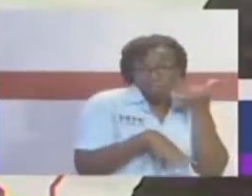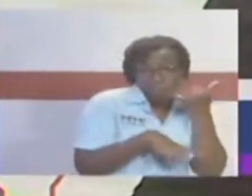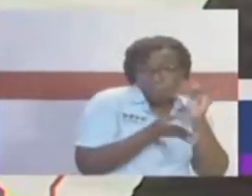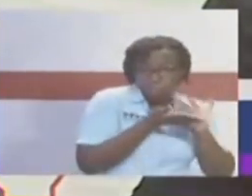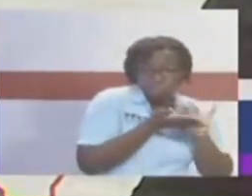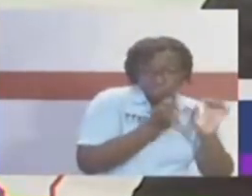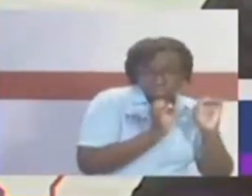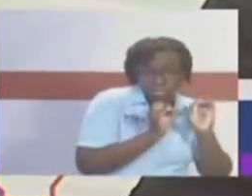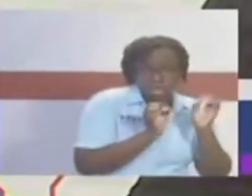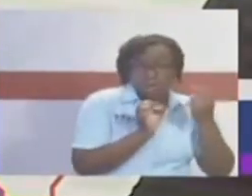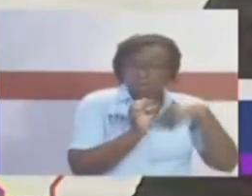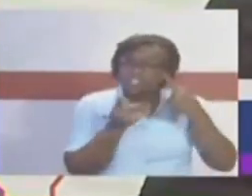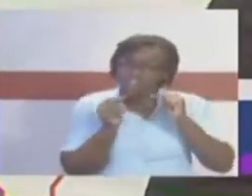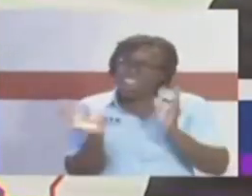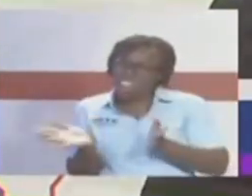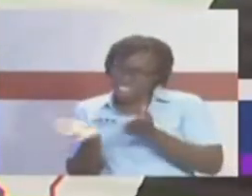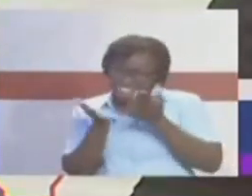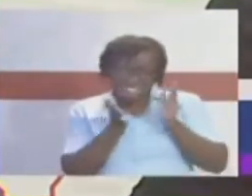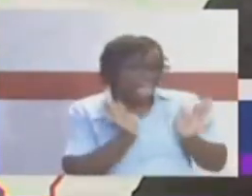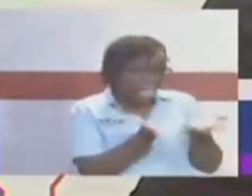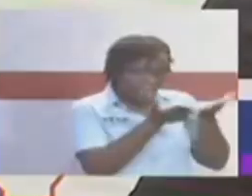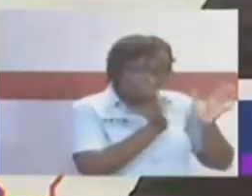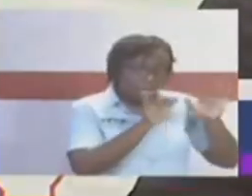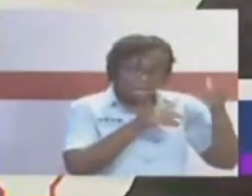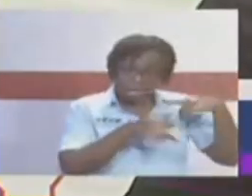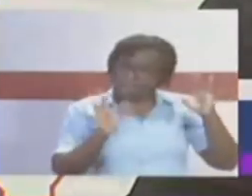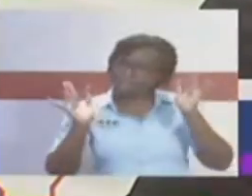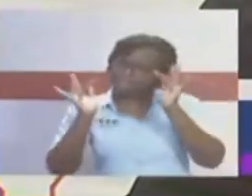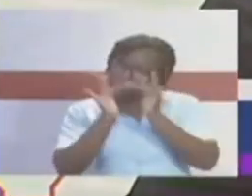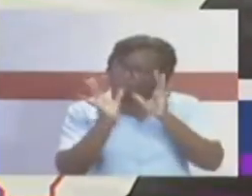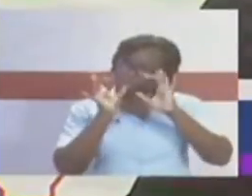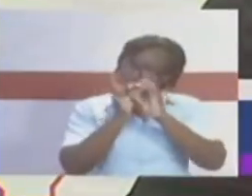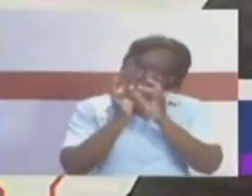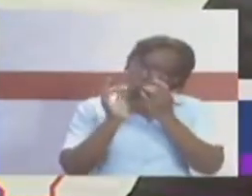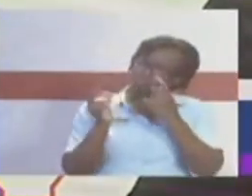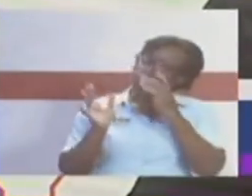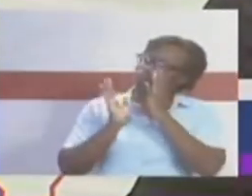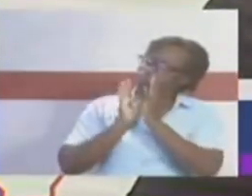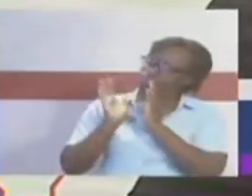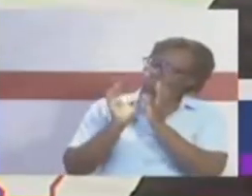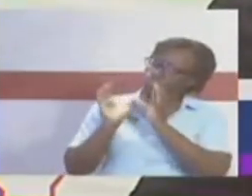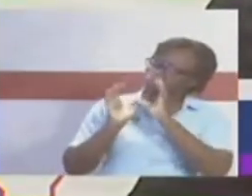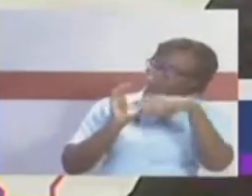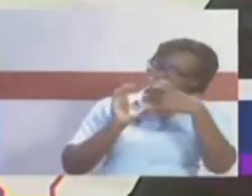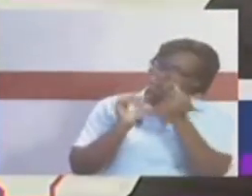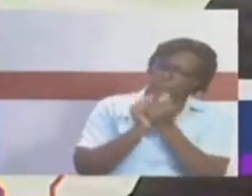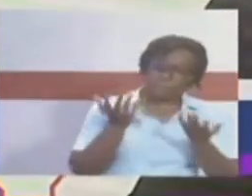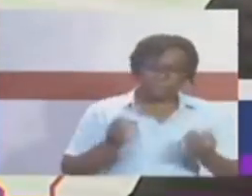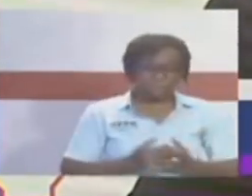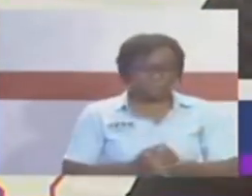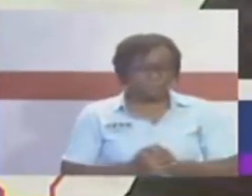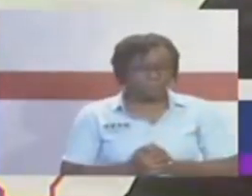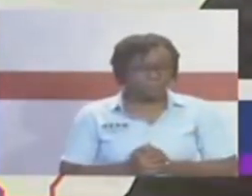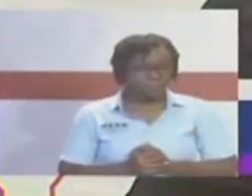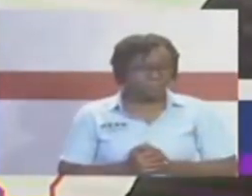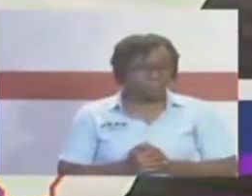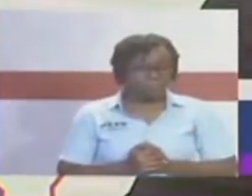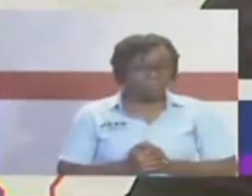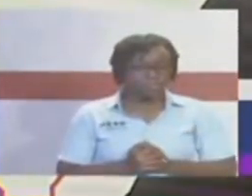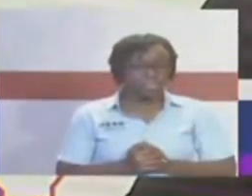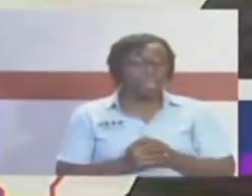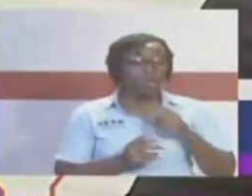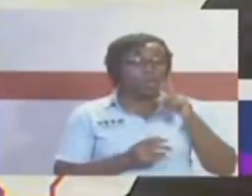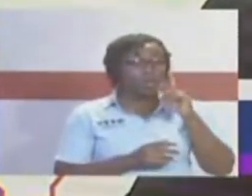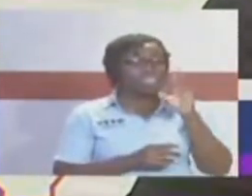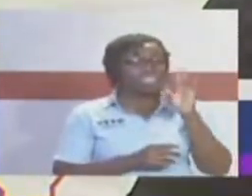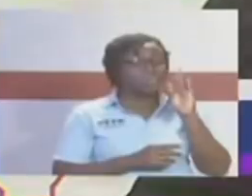ones and their loved ones can hear them. While on my evening rounds last week, I met patient A, a